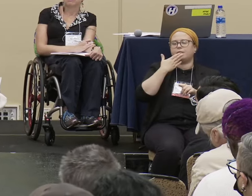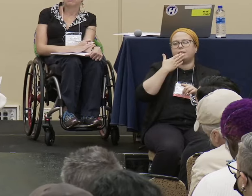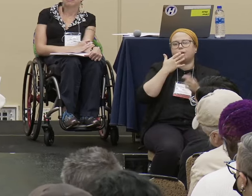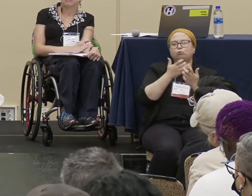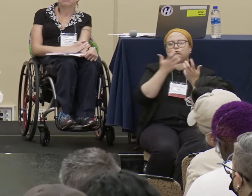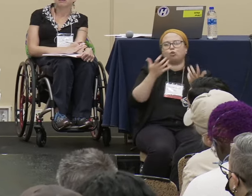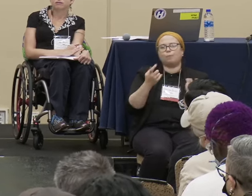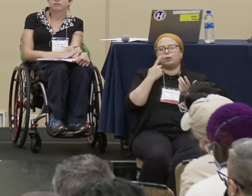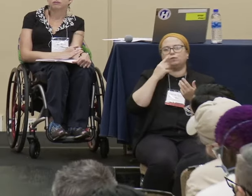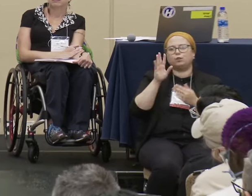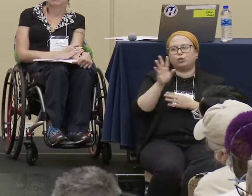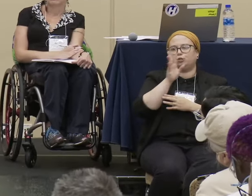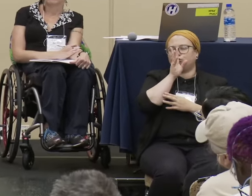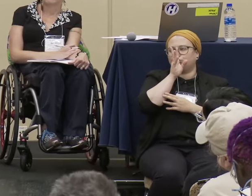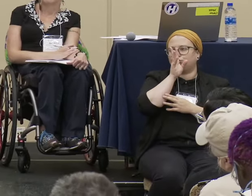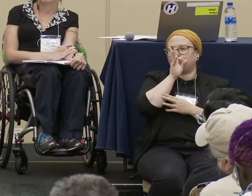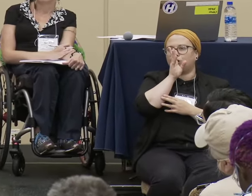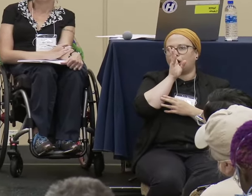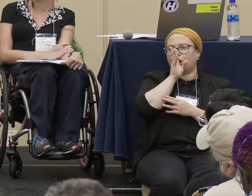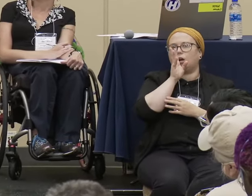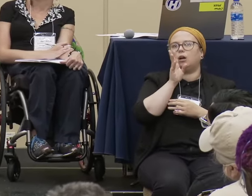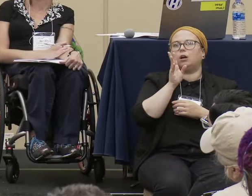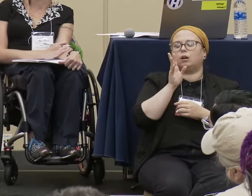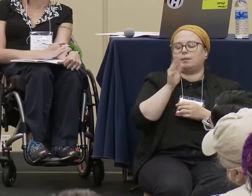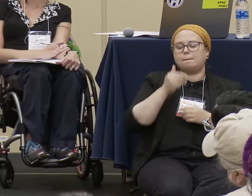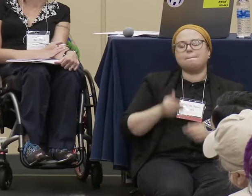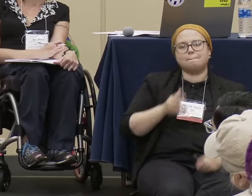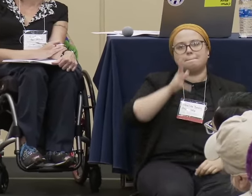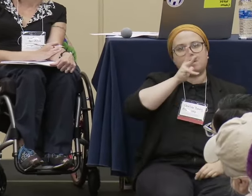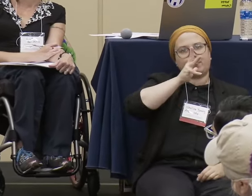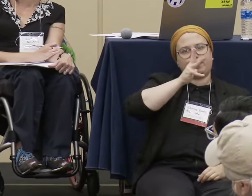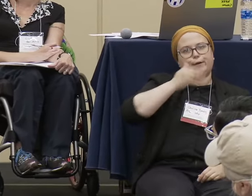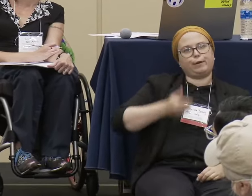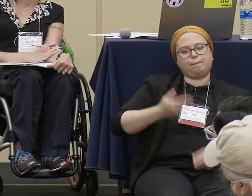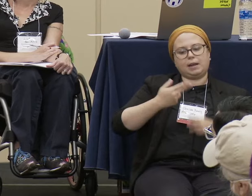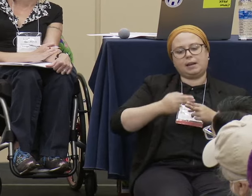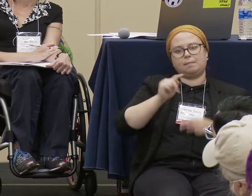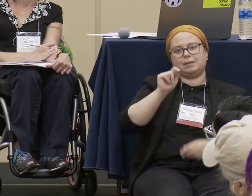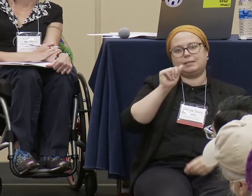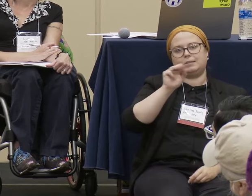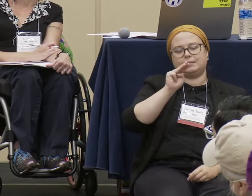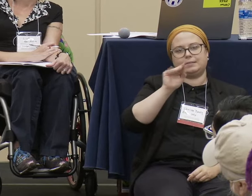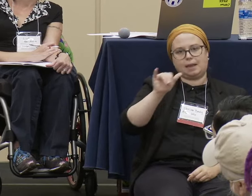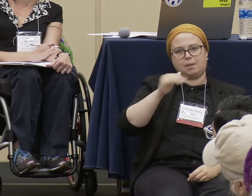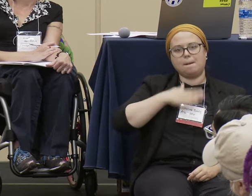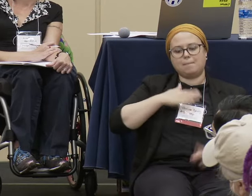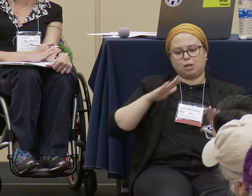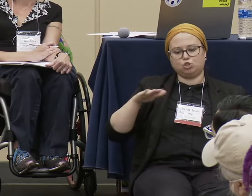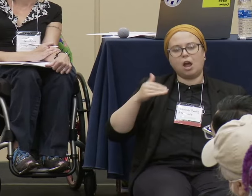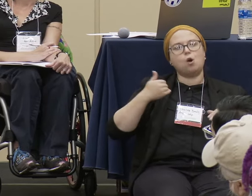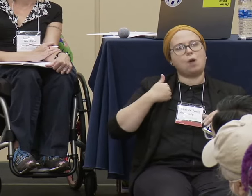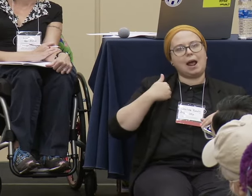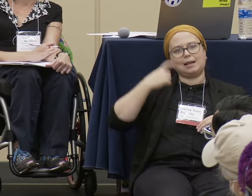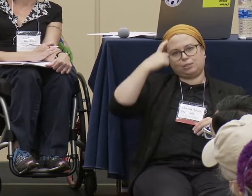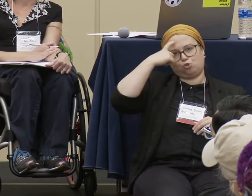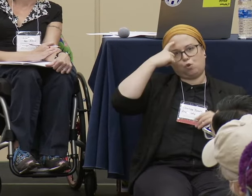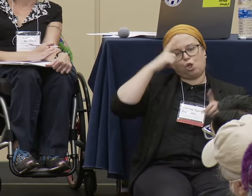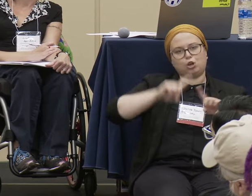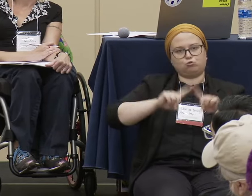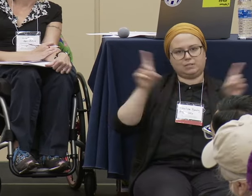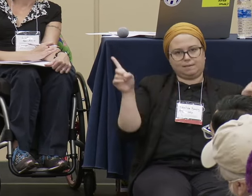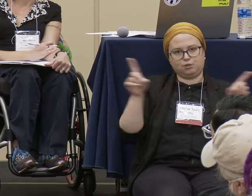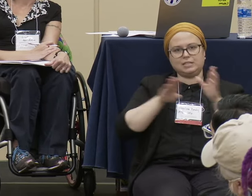for your talk. I am a mother. My name is Tammy. I'm a mother of a child with neurological differences and